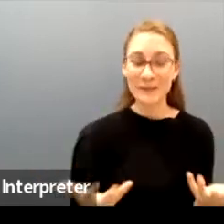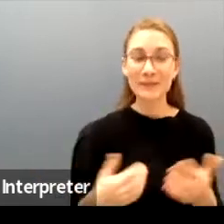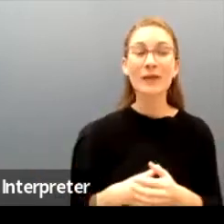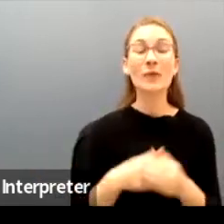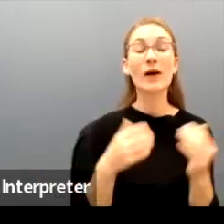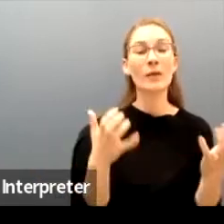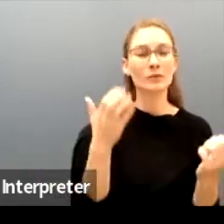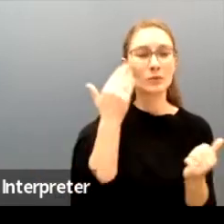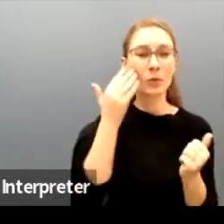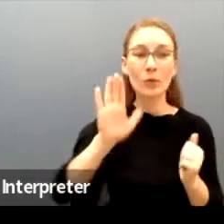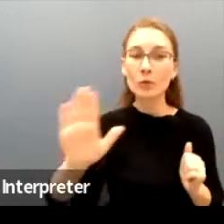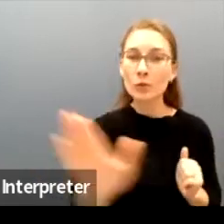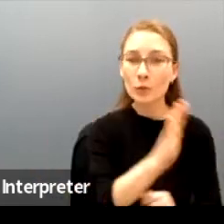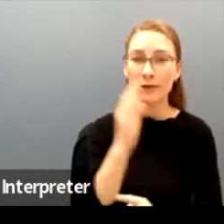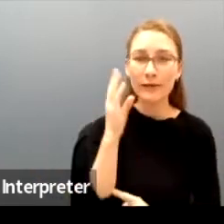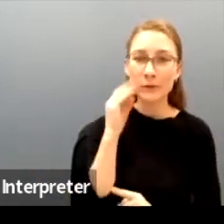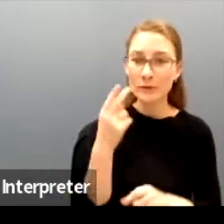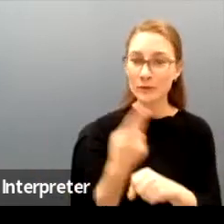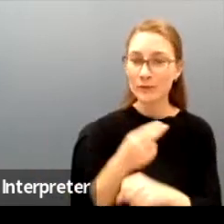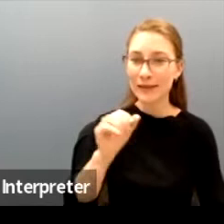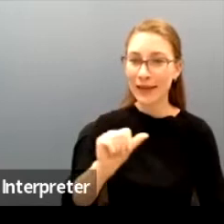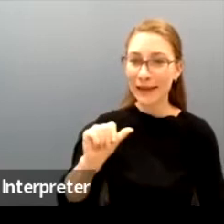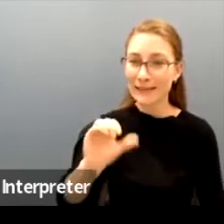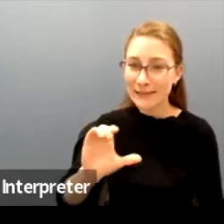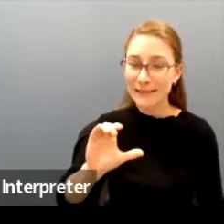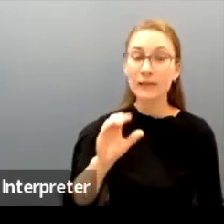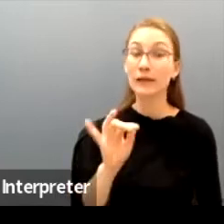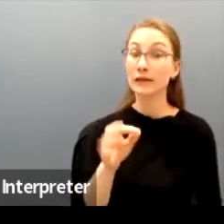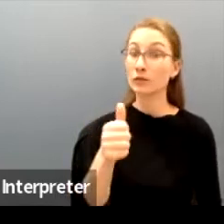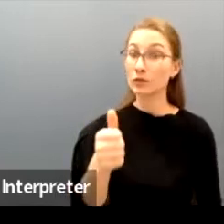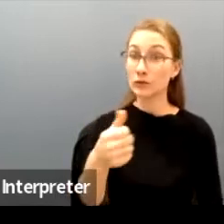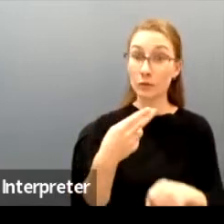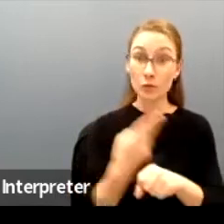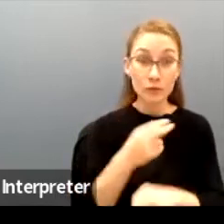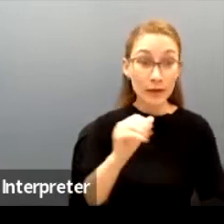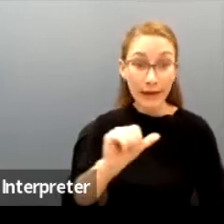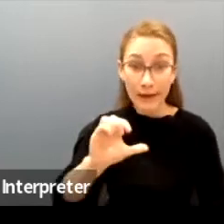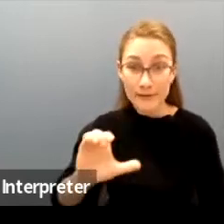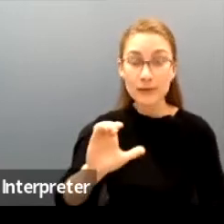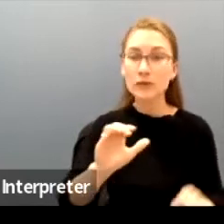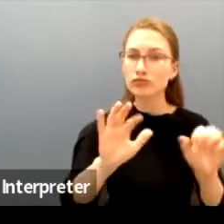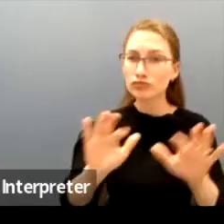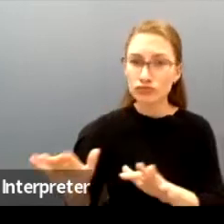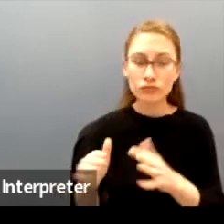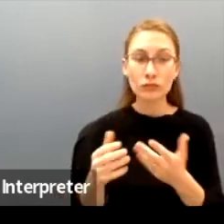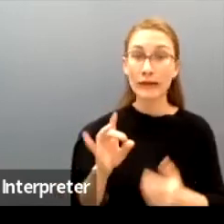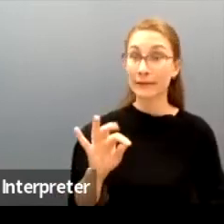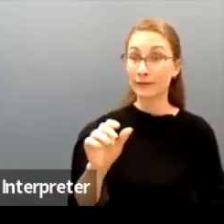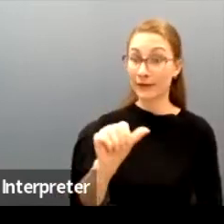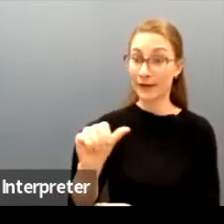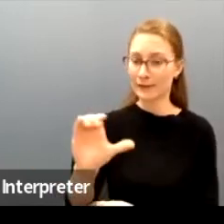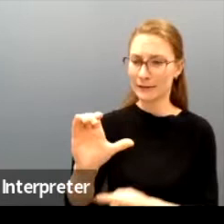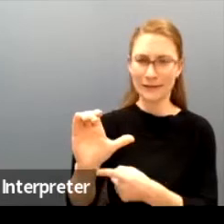AAC? What's your role and relationship with an AAC device? If you've ever used one, if you haven't ever used one, if you don't even know what AAC stands